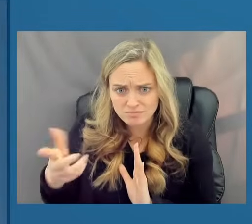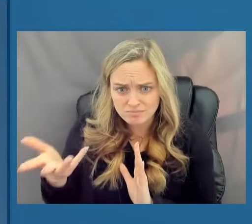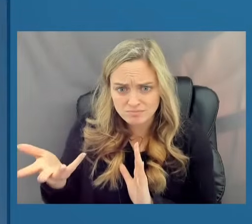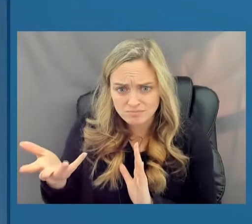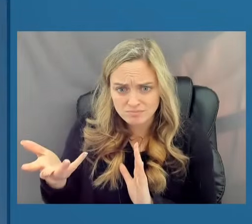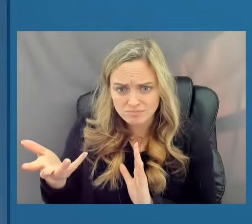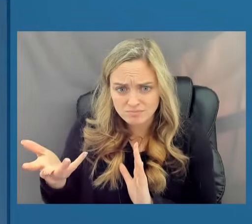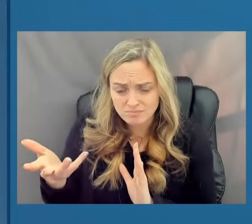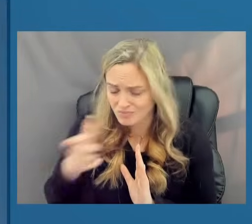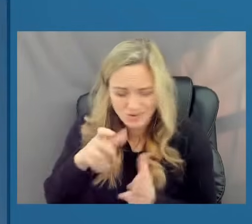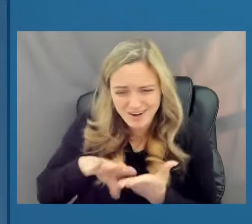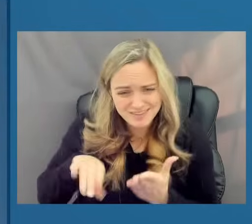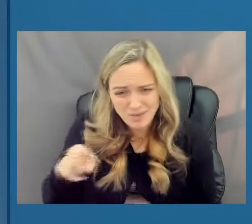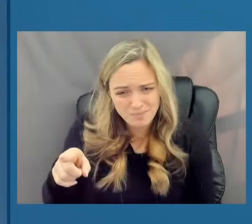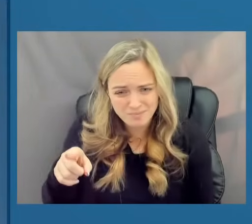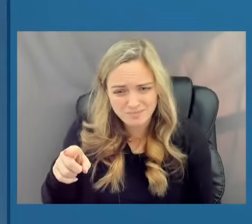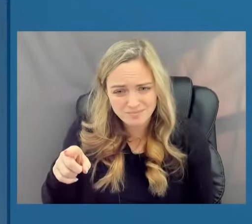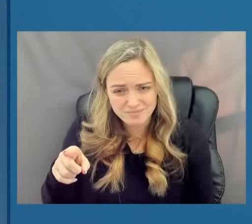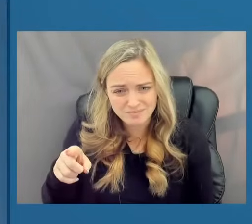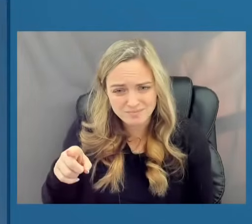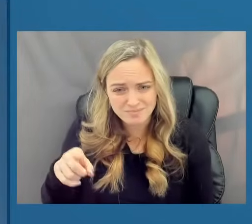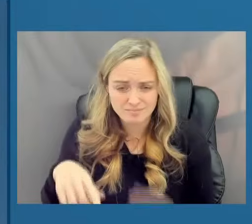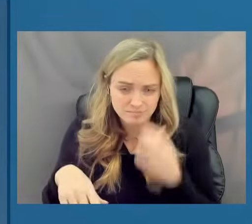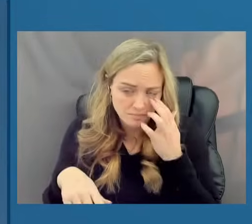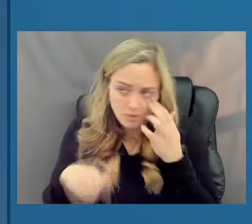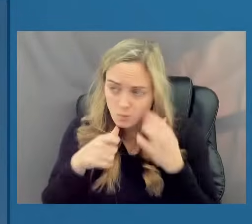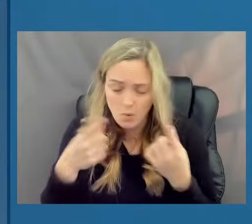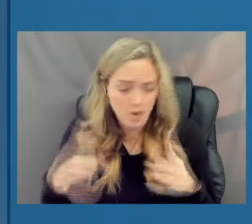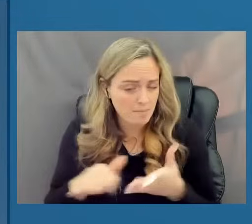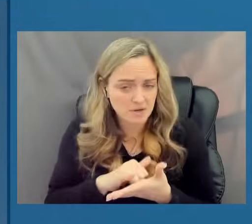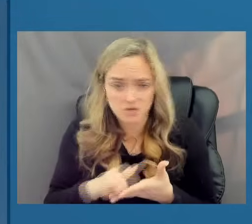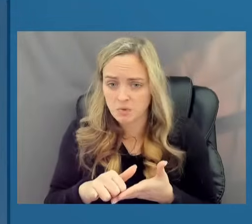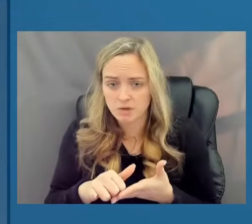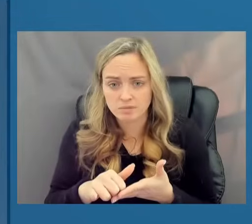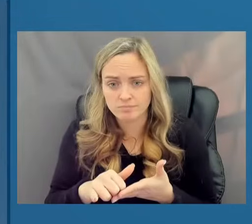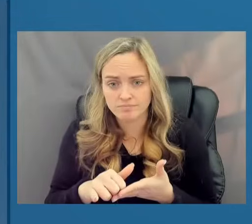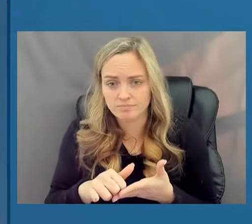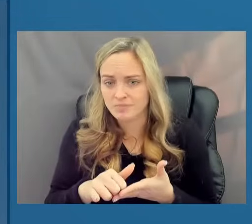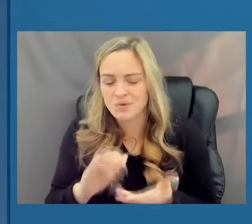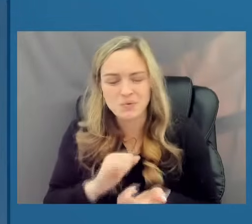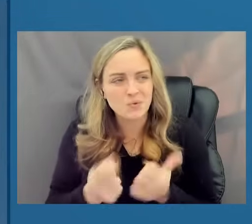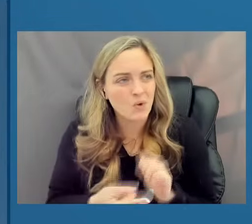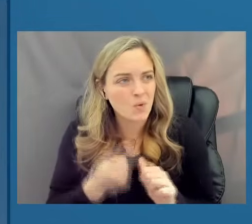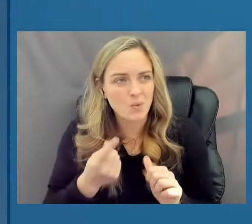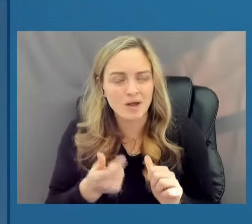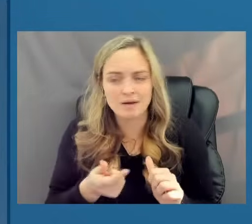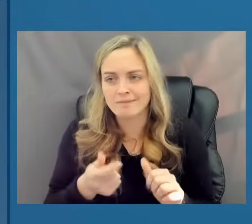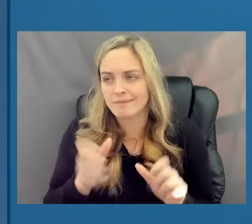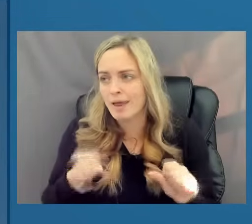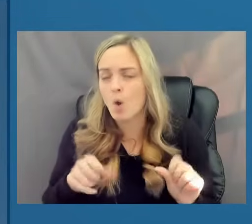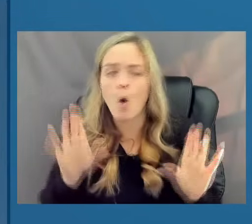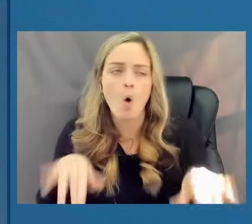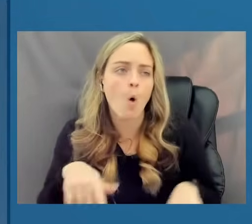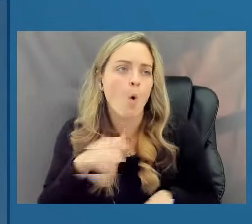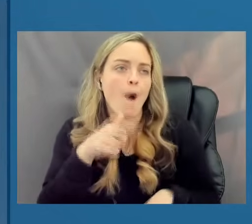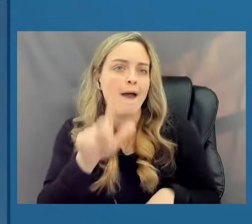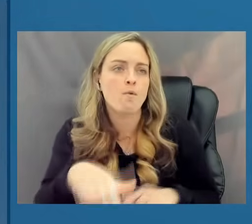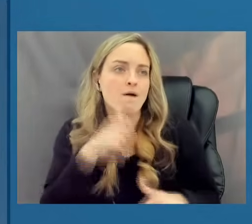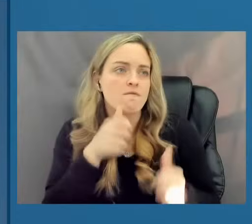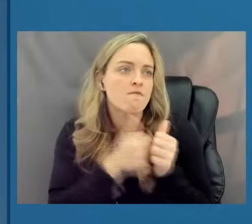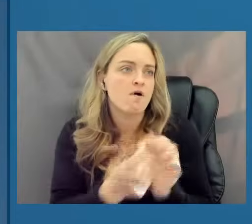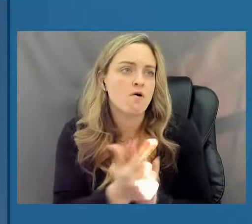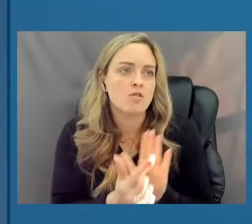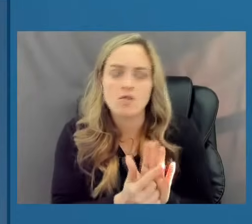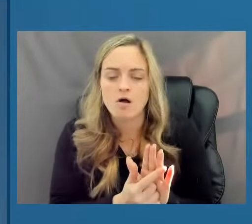No longer in the state of New York. And as I said, no one is above the law. we also want to have sensitive